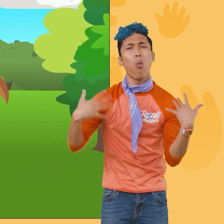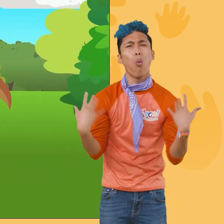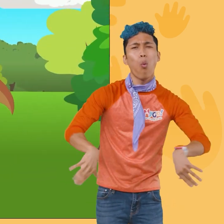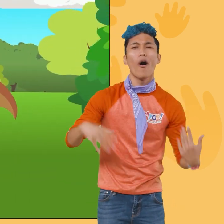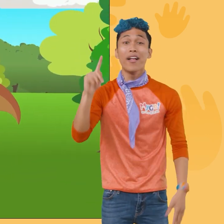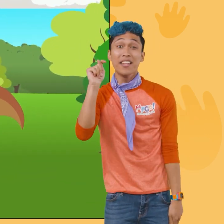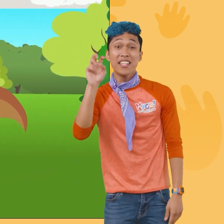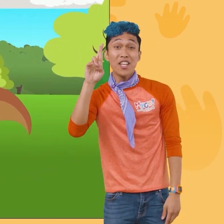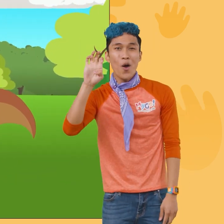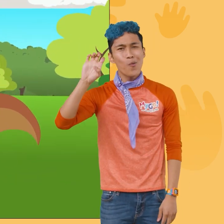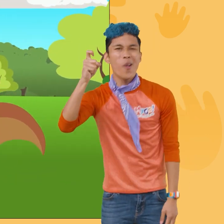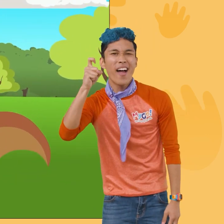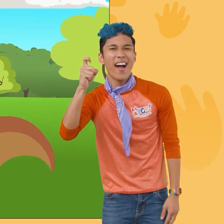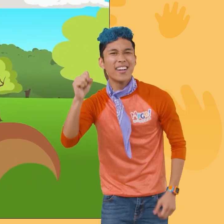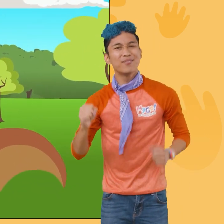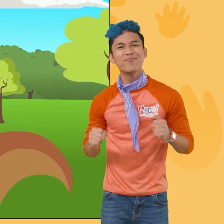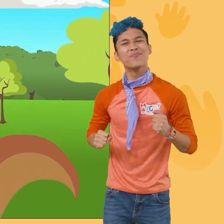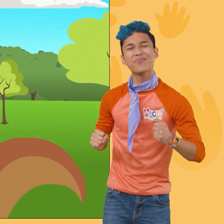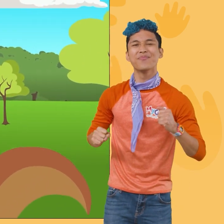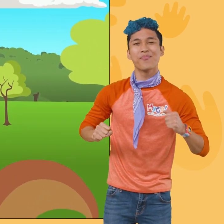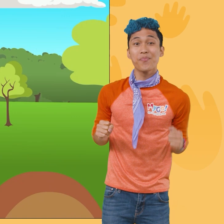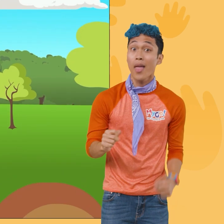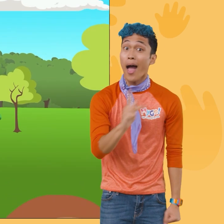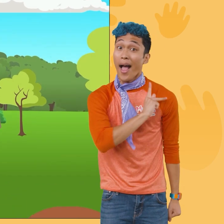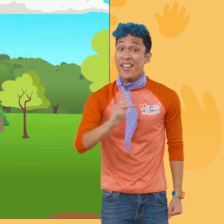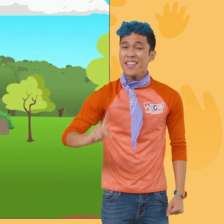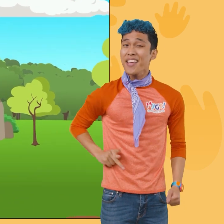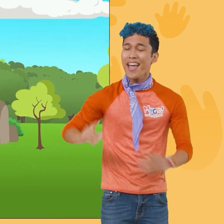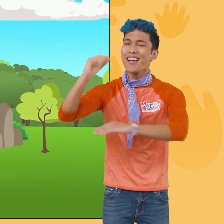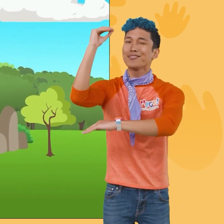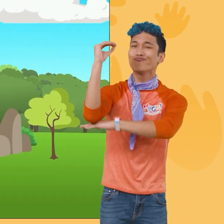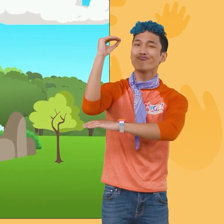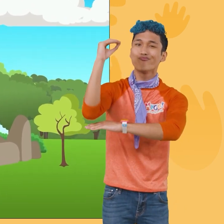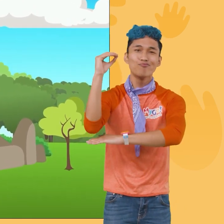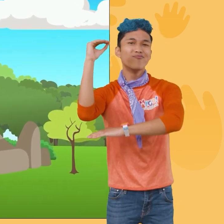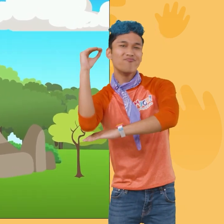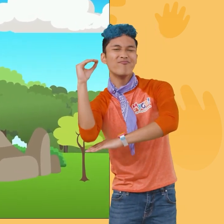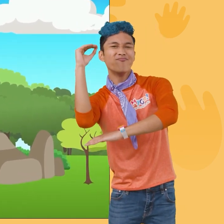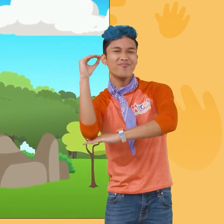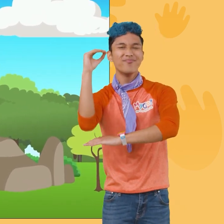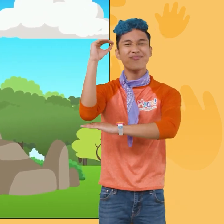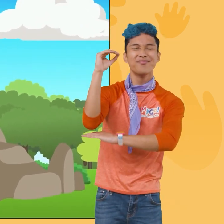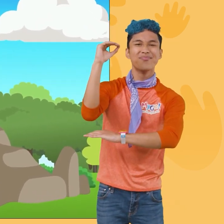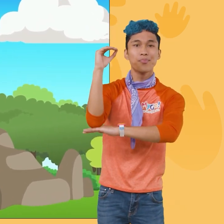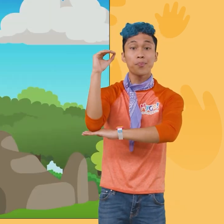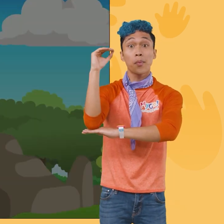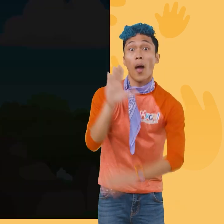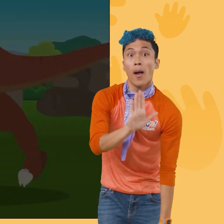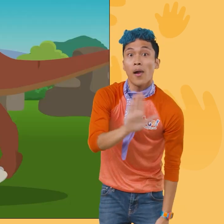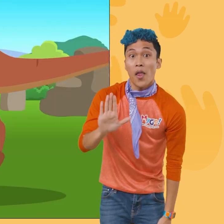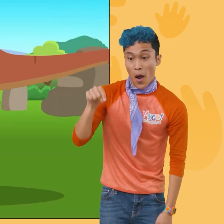Oh boy, the Tyrannosaurus Rex, the king of the